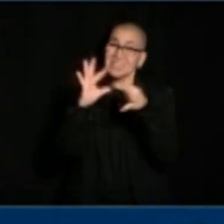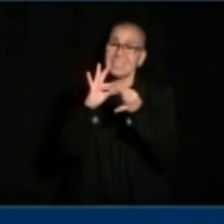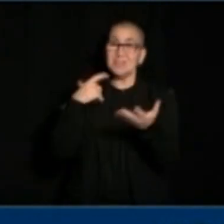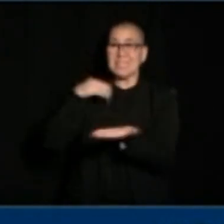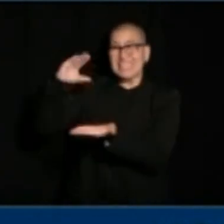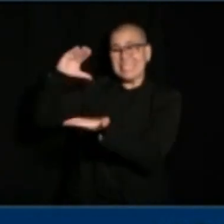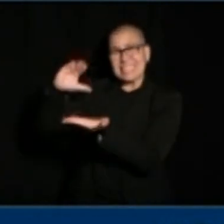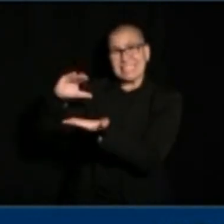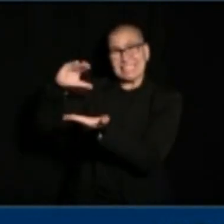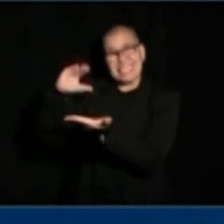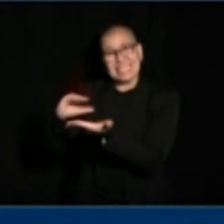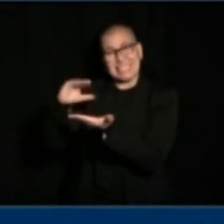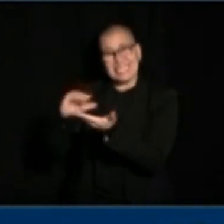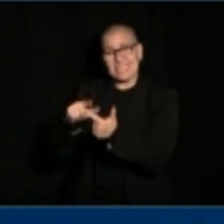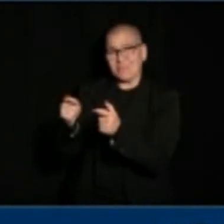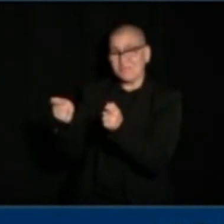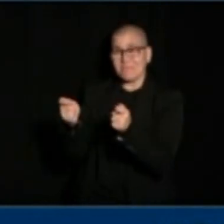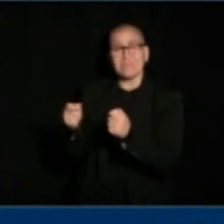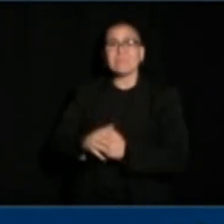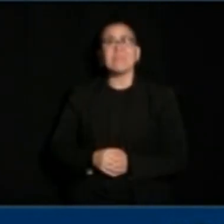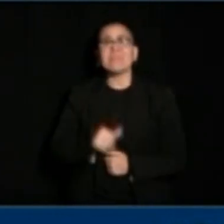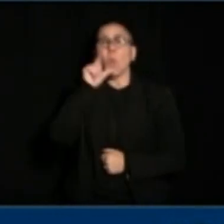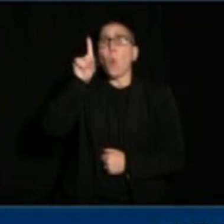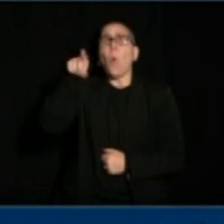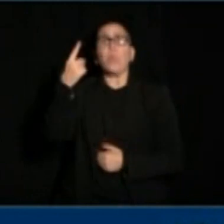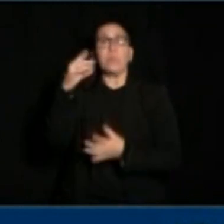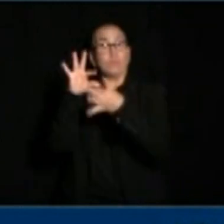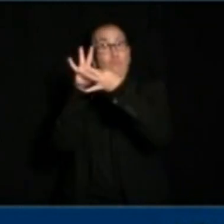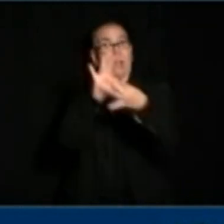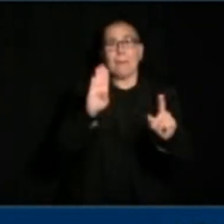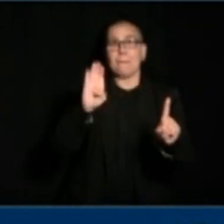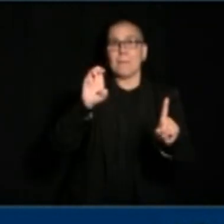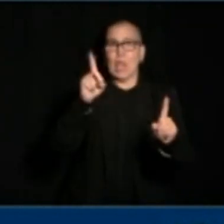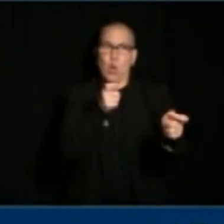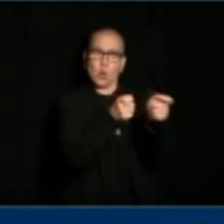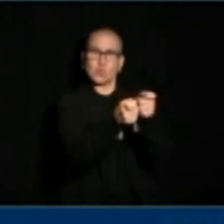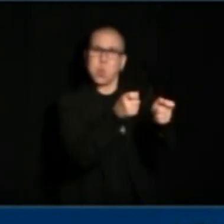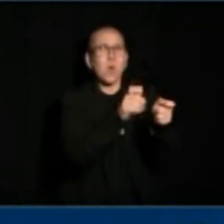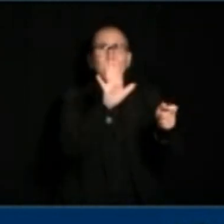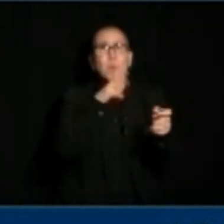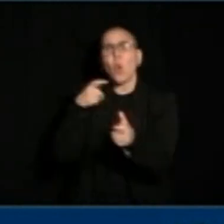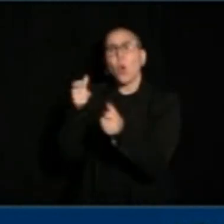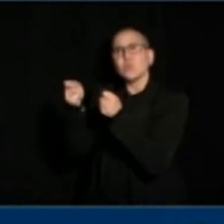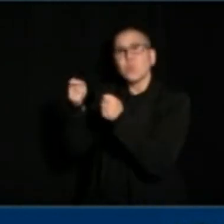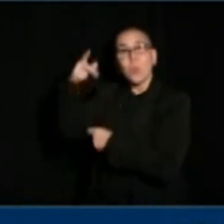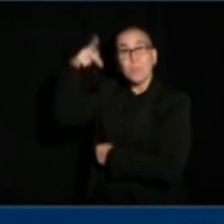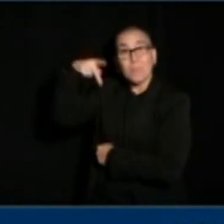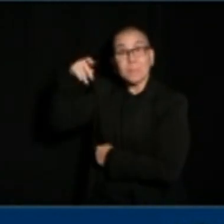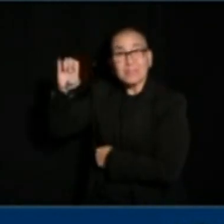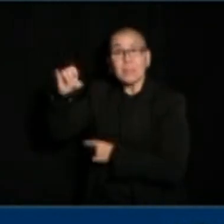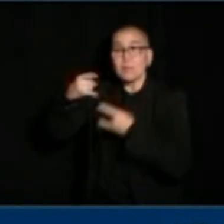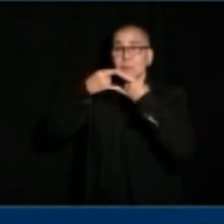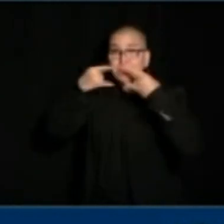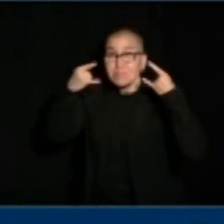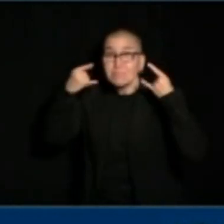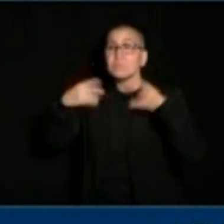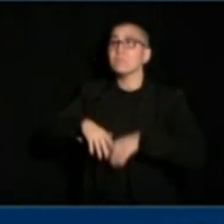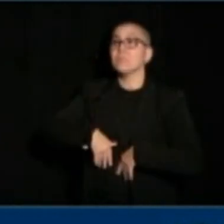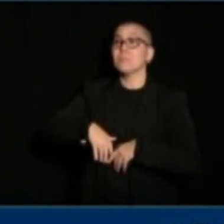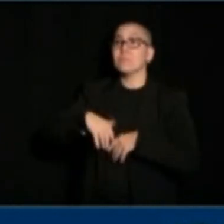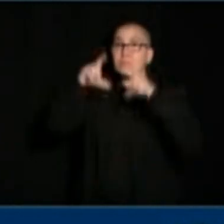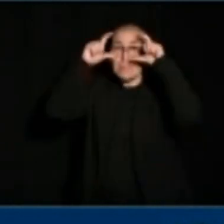it's not just the beds, it's not just the PPE, it's not just the supplemental oxygen or some